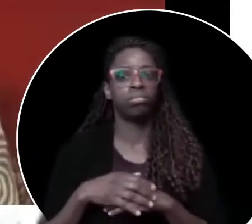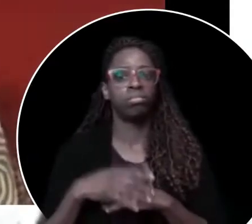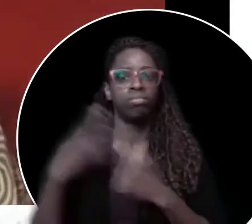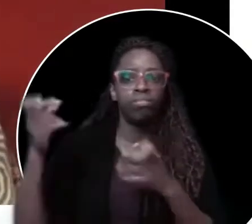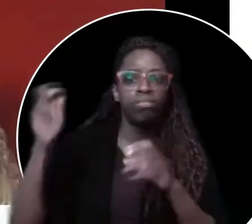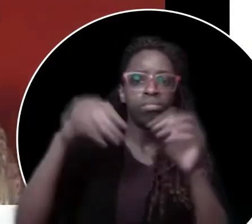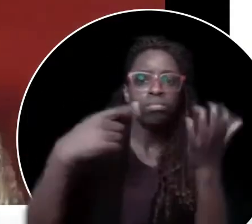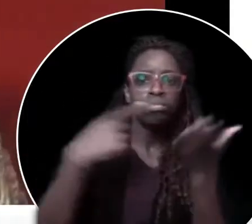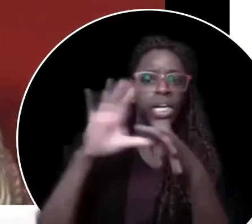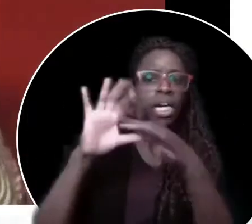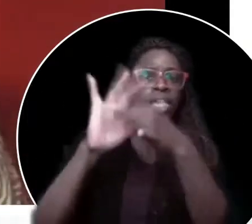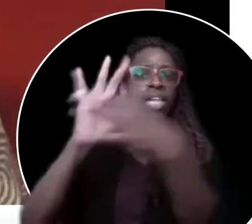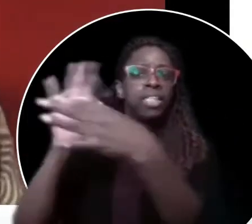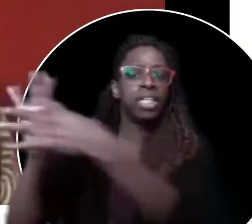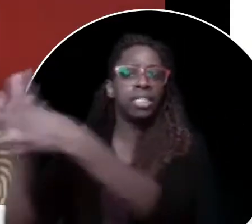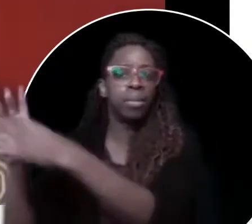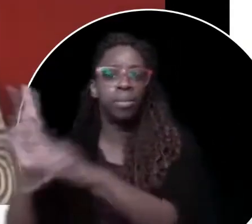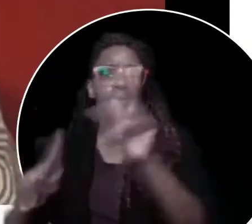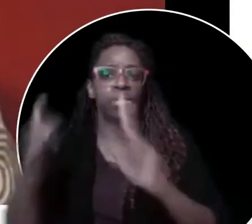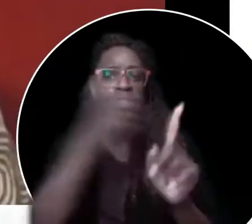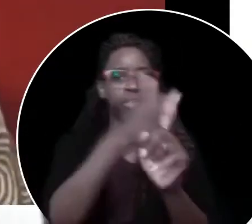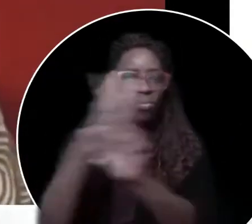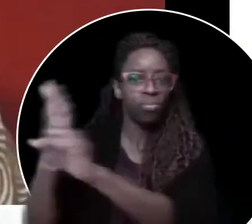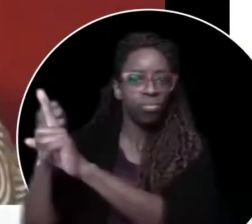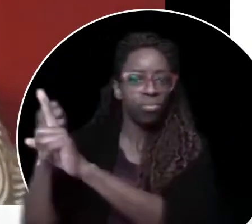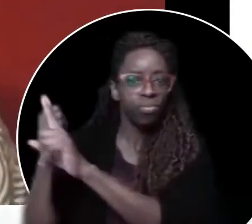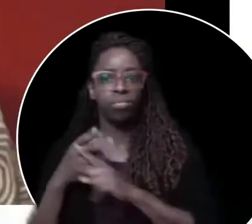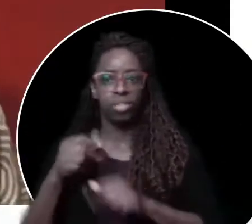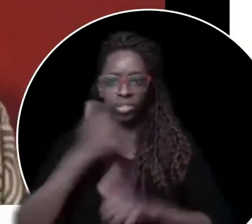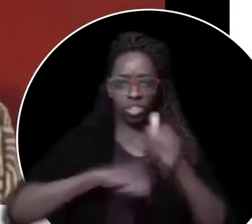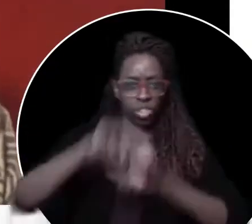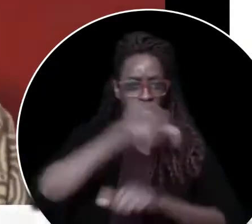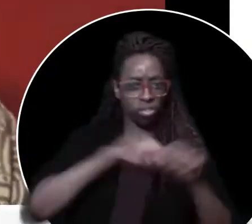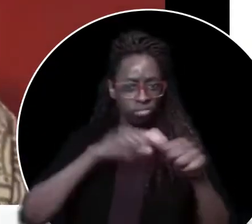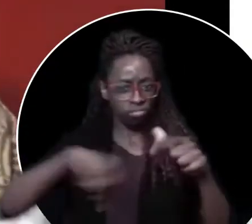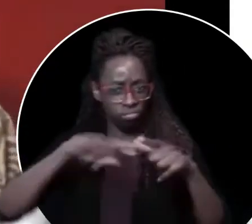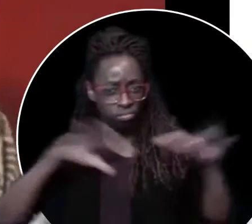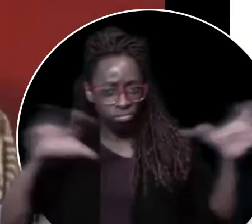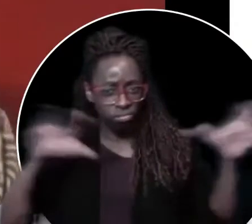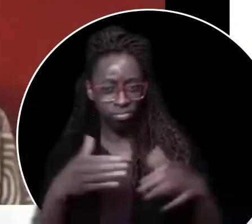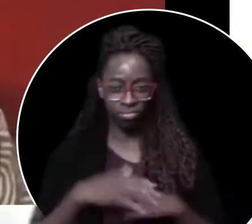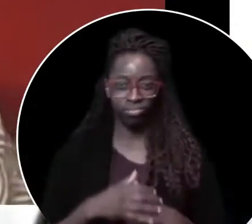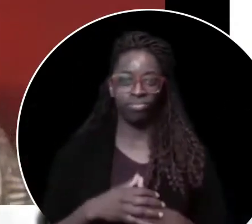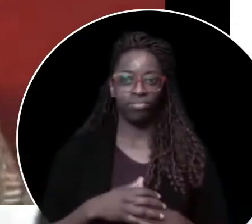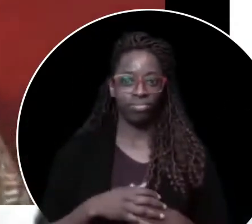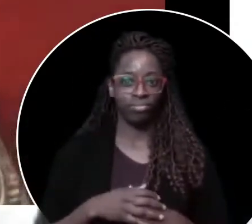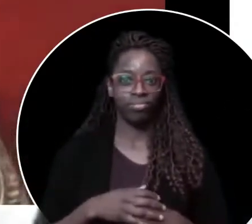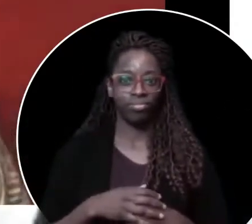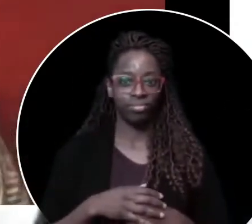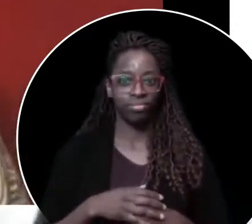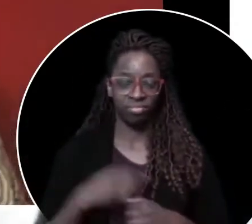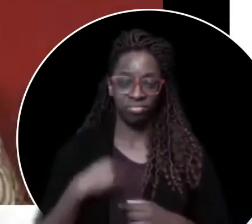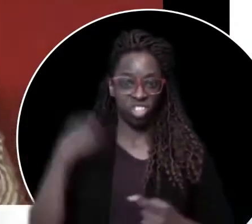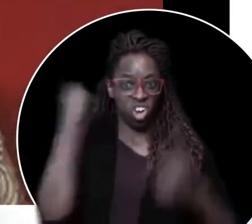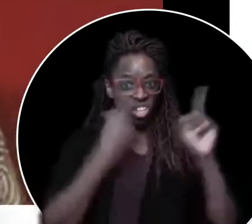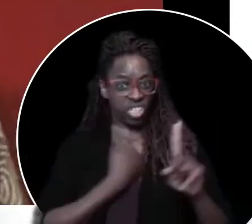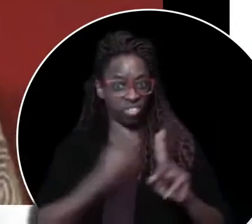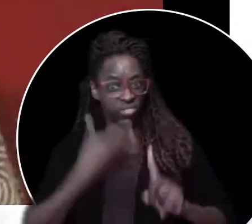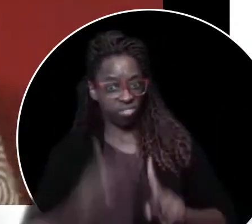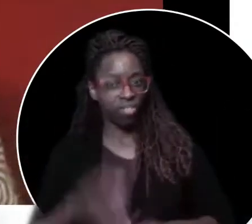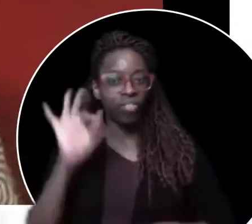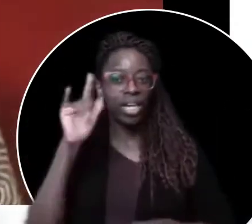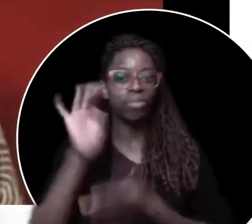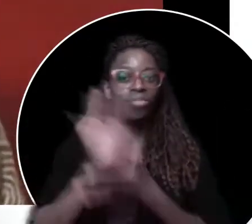And, I consider myself a filmmaker, but I did photography and music for a long time as well. So I